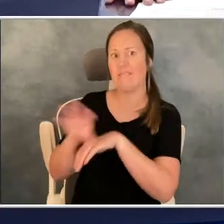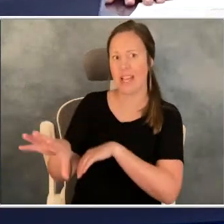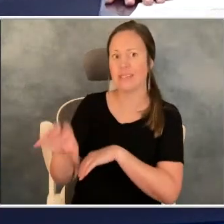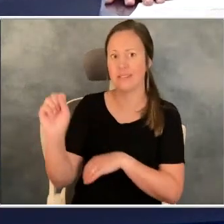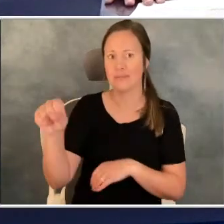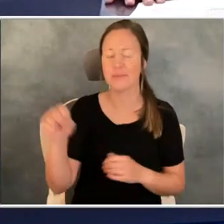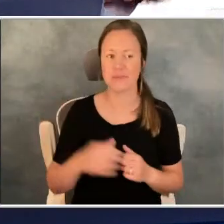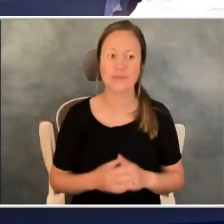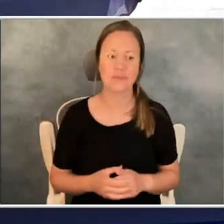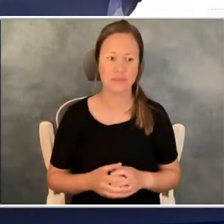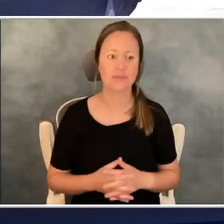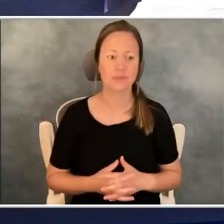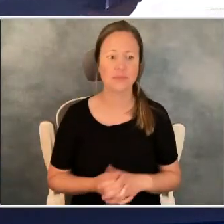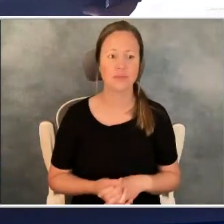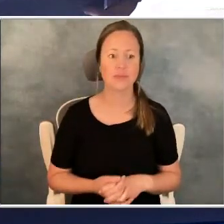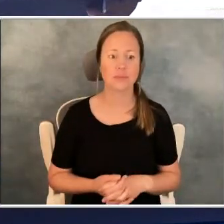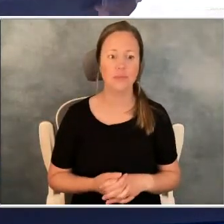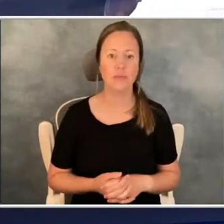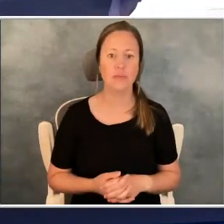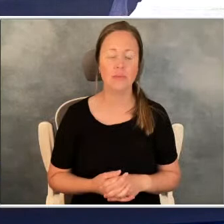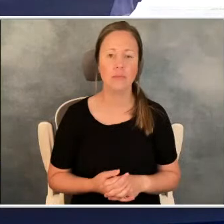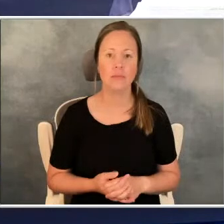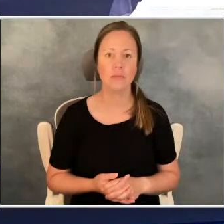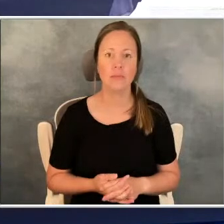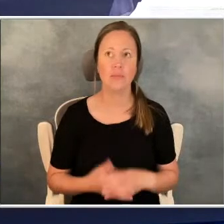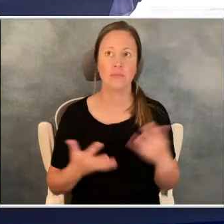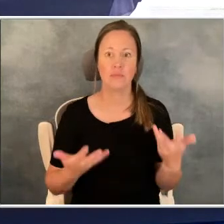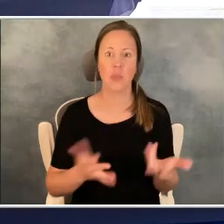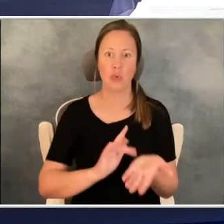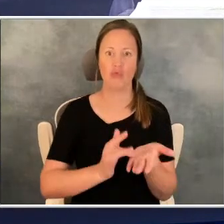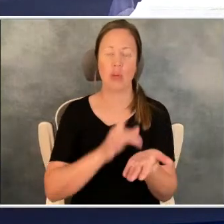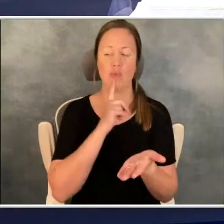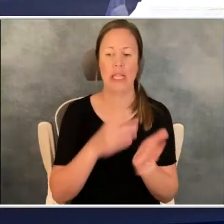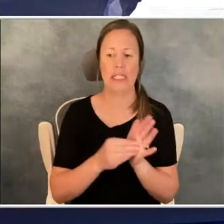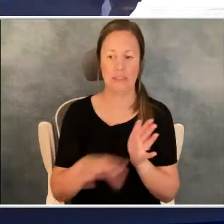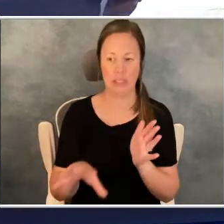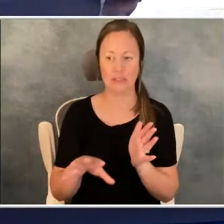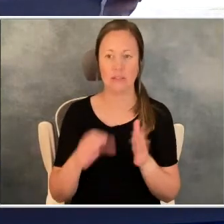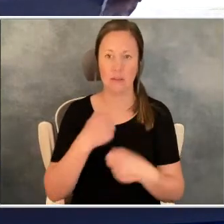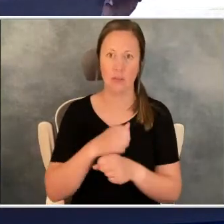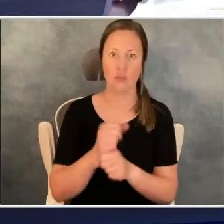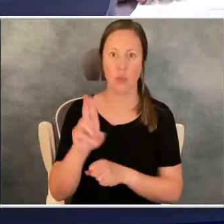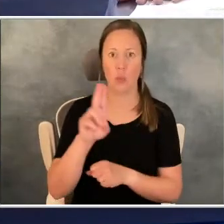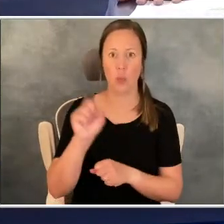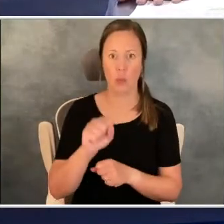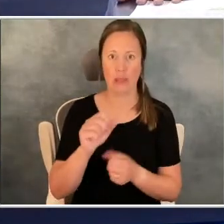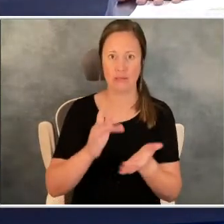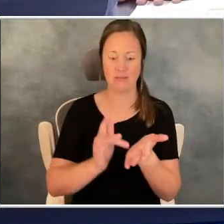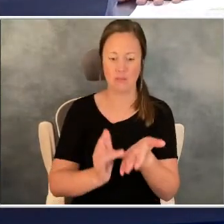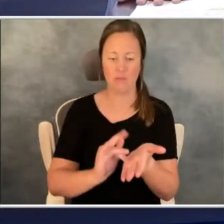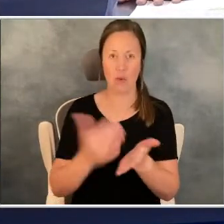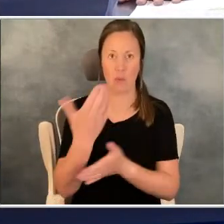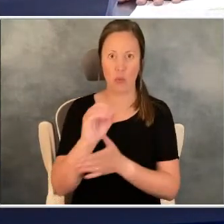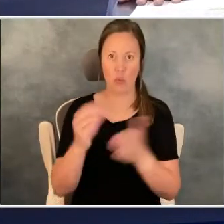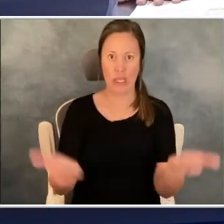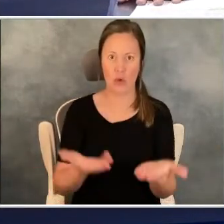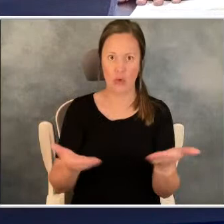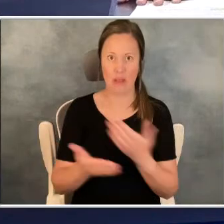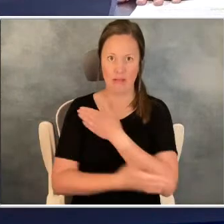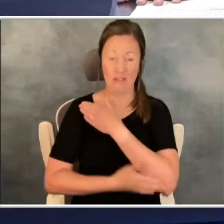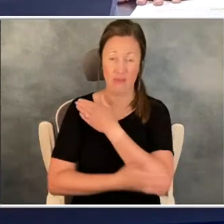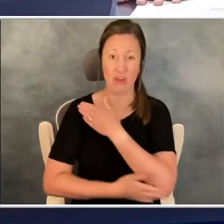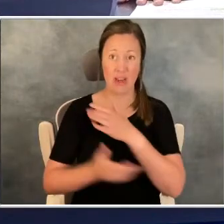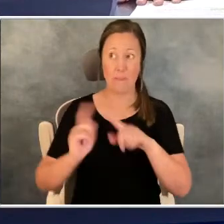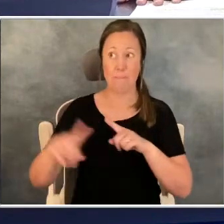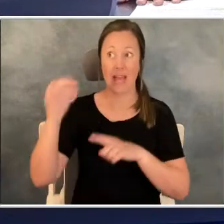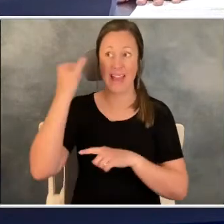so really kind of the drugs are real expensive. It would probably be being manufactured by a U.S. pharmaceutical here in this country. That's right. But if not, they're